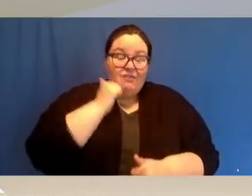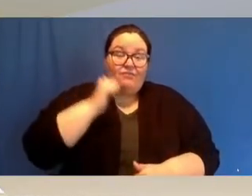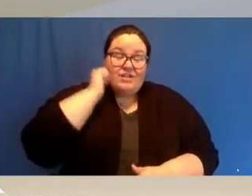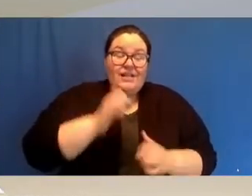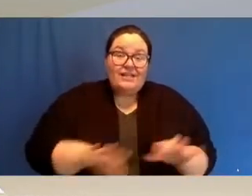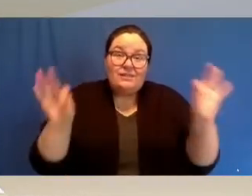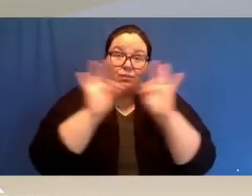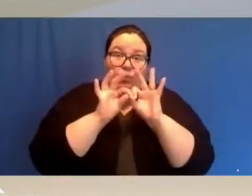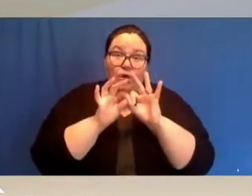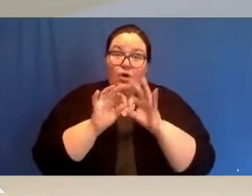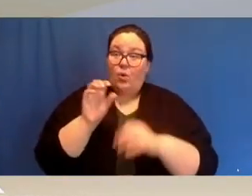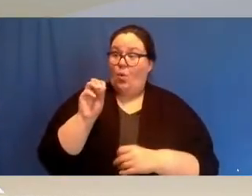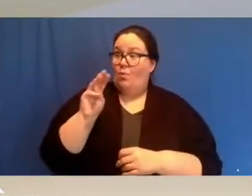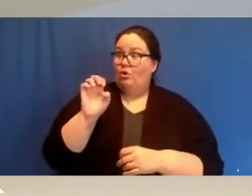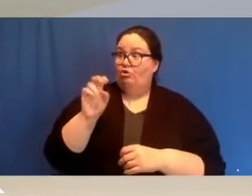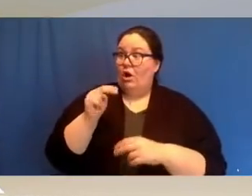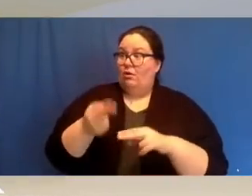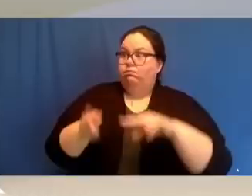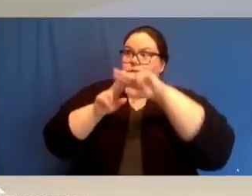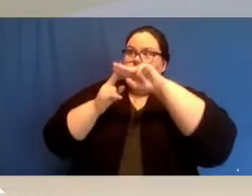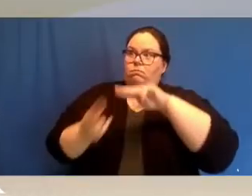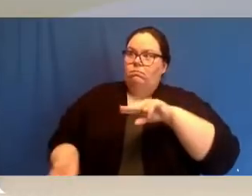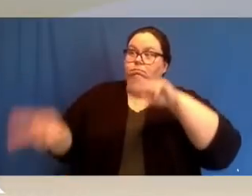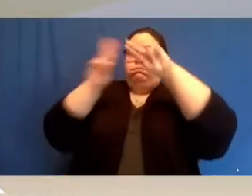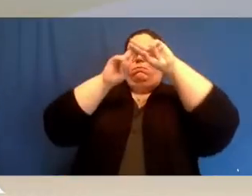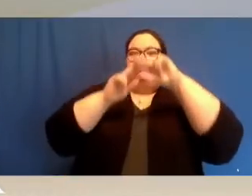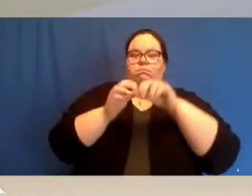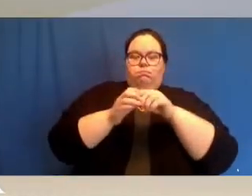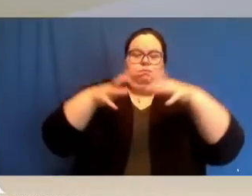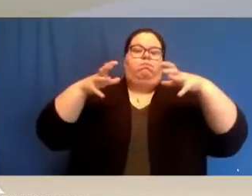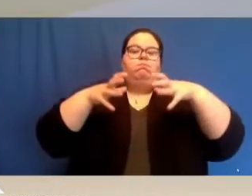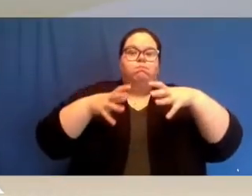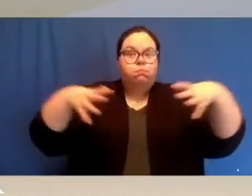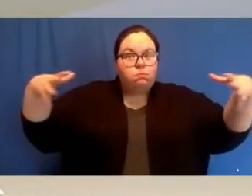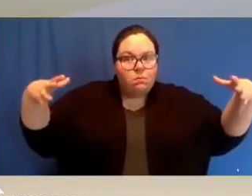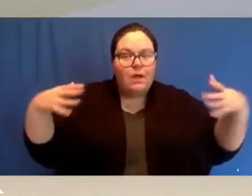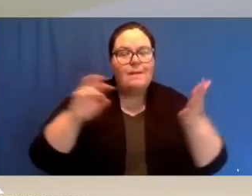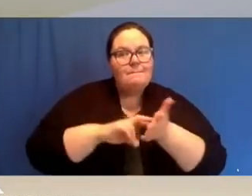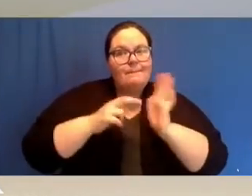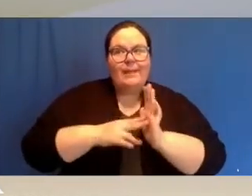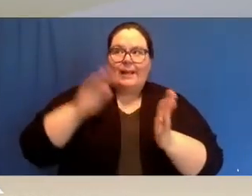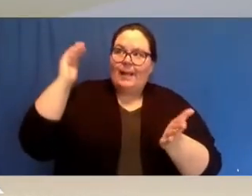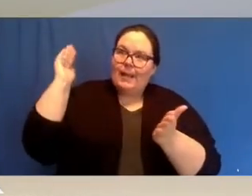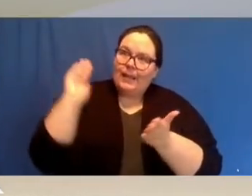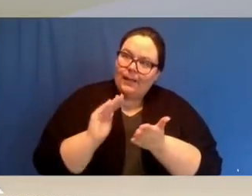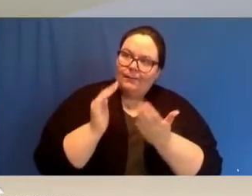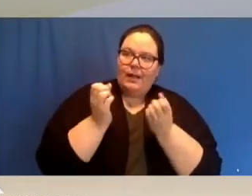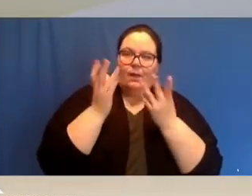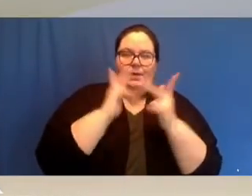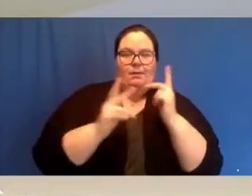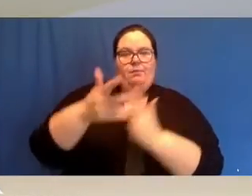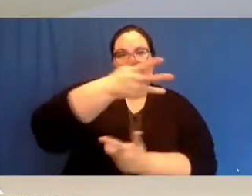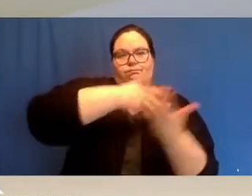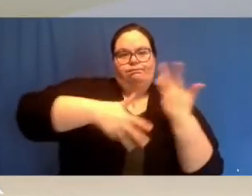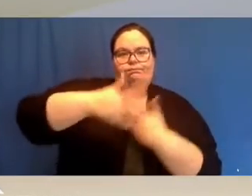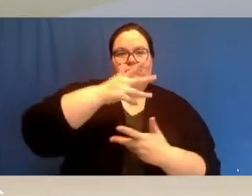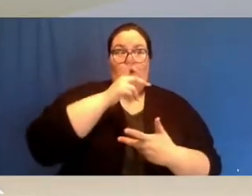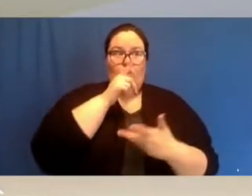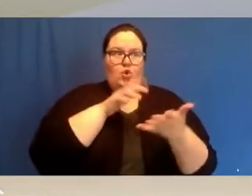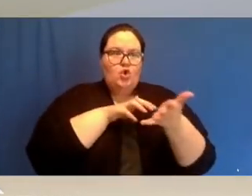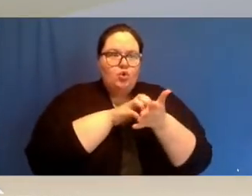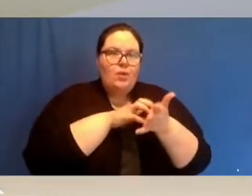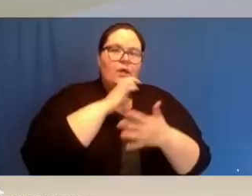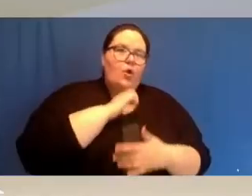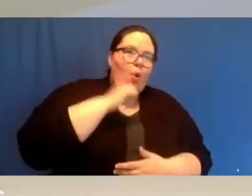Omicron cases doubling every 2 to 3 days, the sooner we take steps to limit contacts and protect islanders, especially those who are vulnerable to